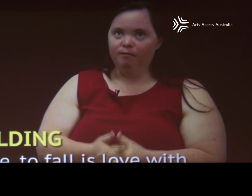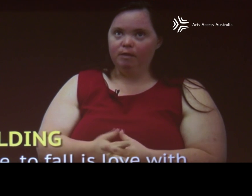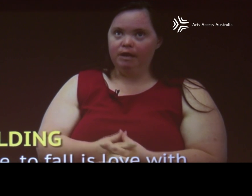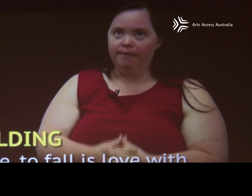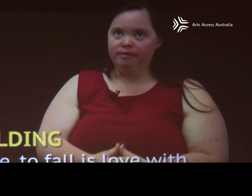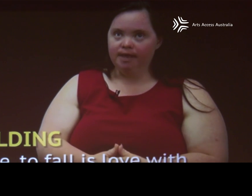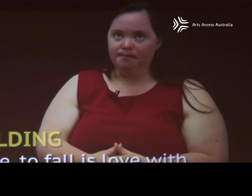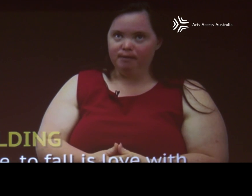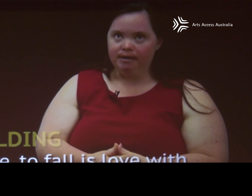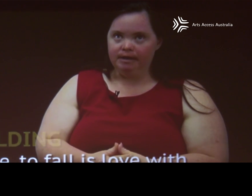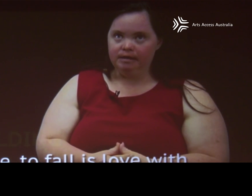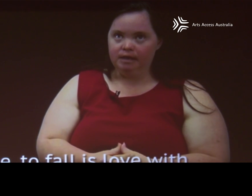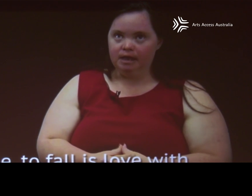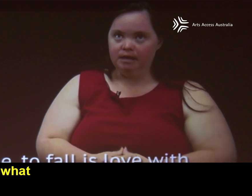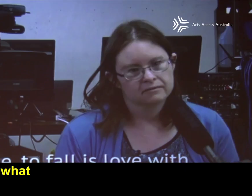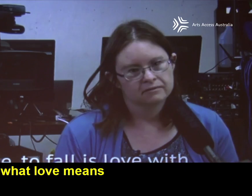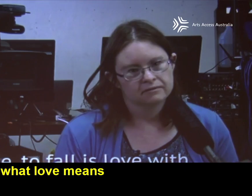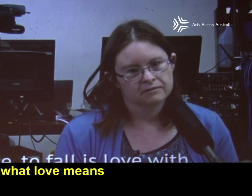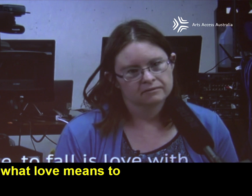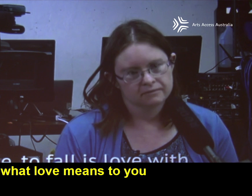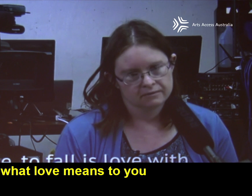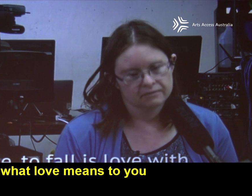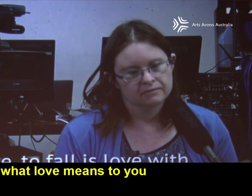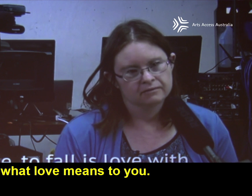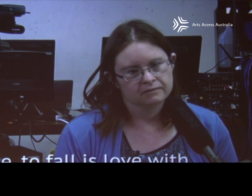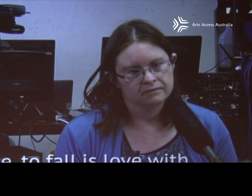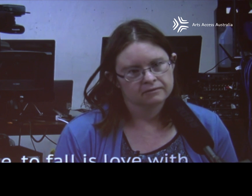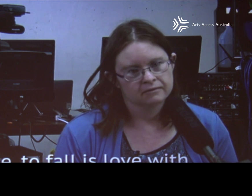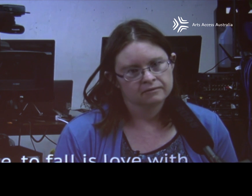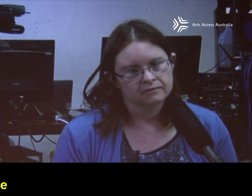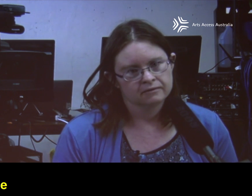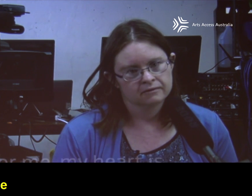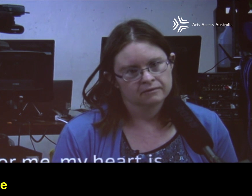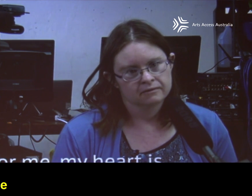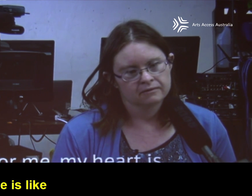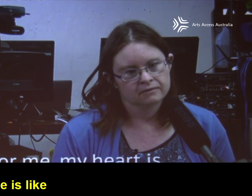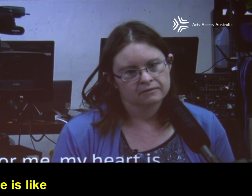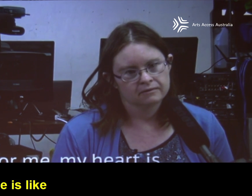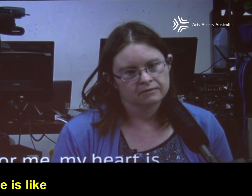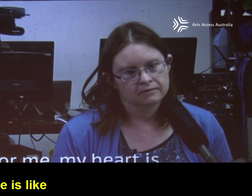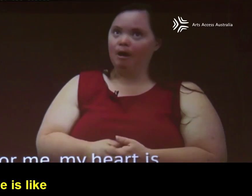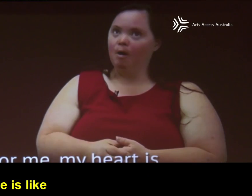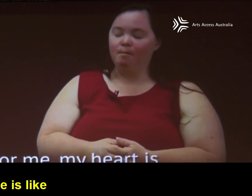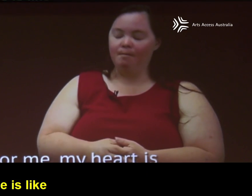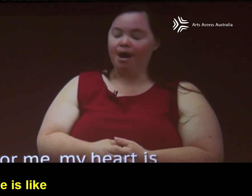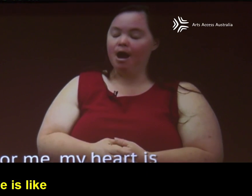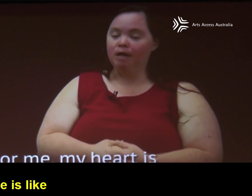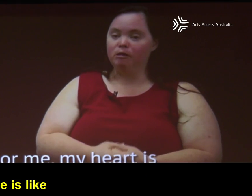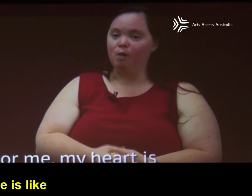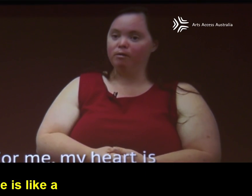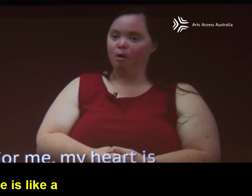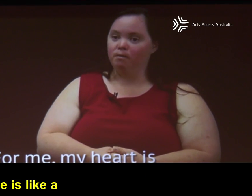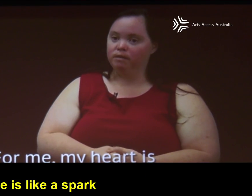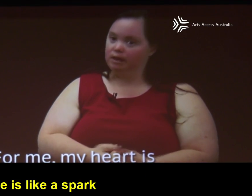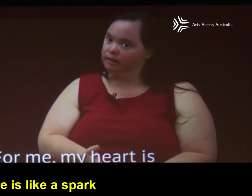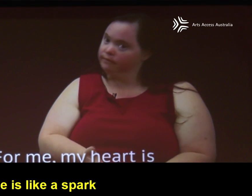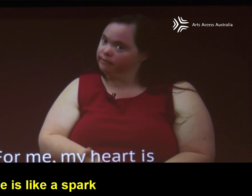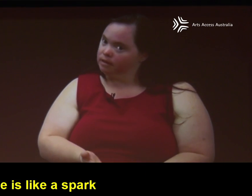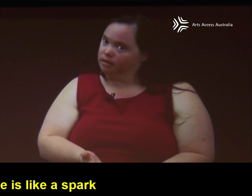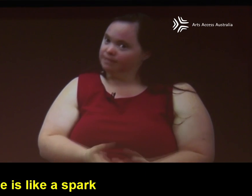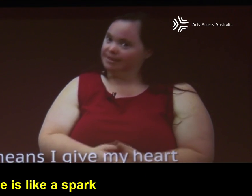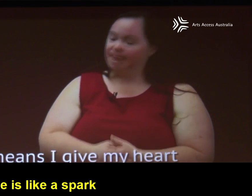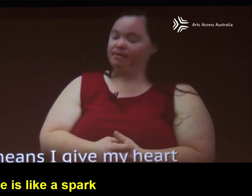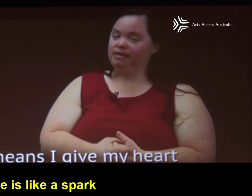to fall in love with someone is like a spark. For me, my eyes are almost